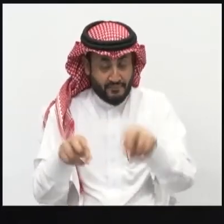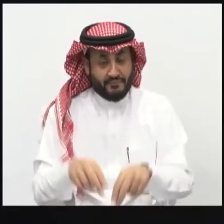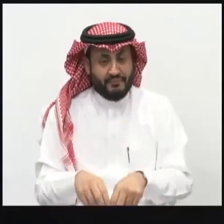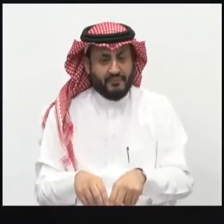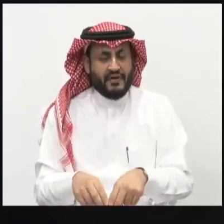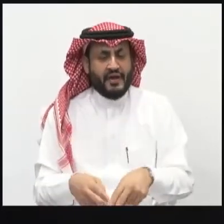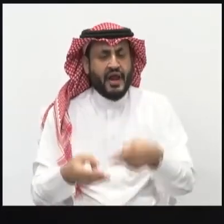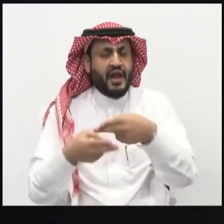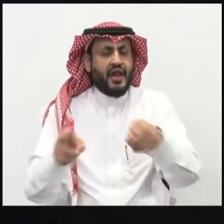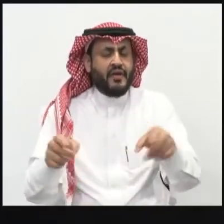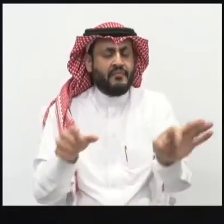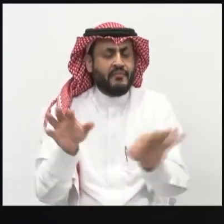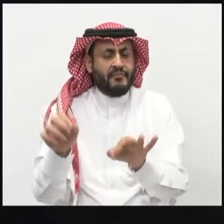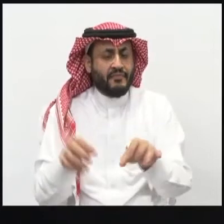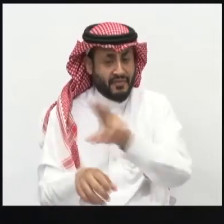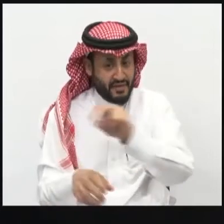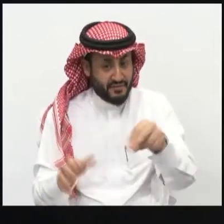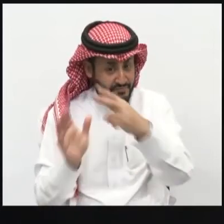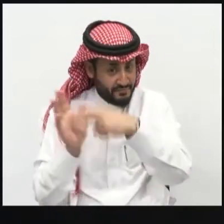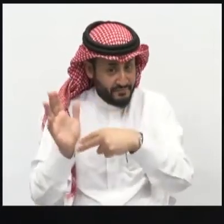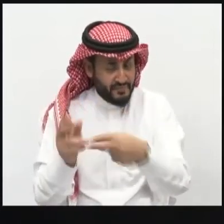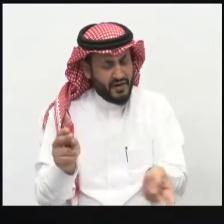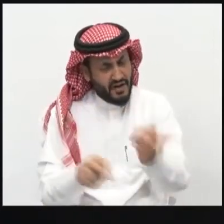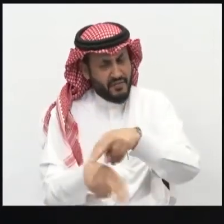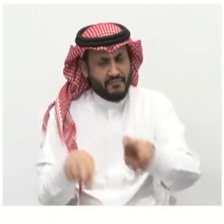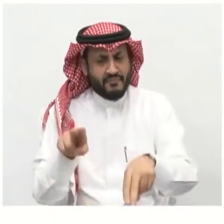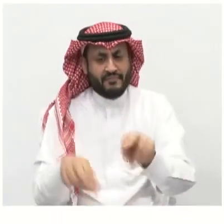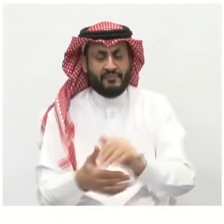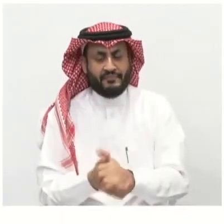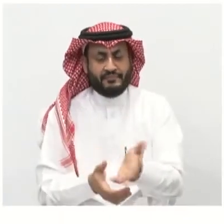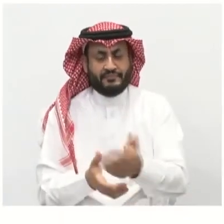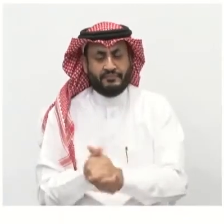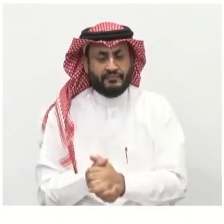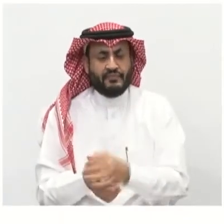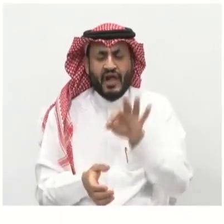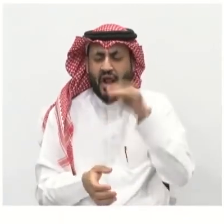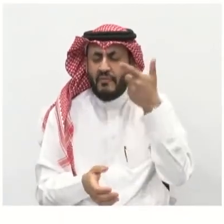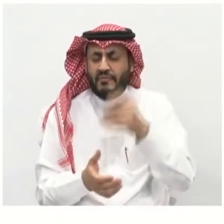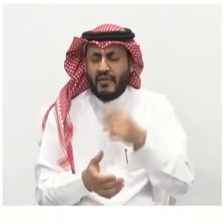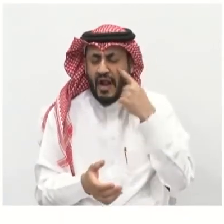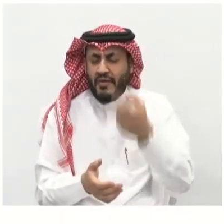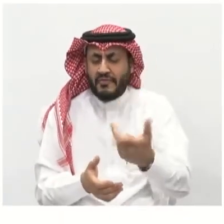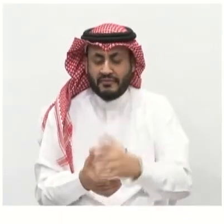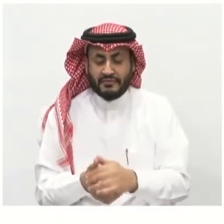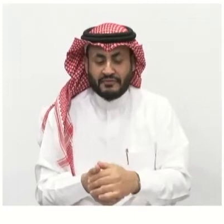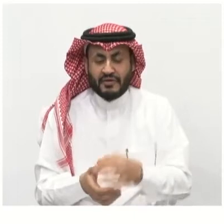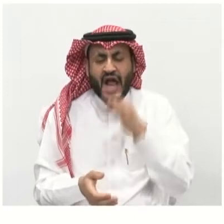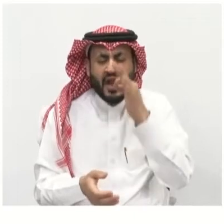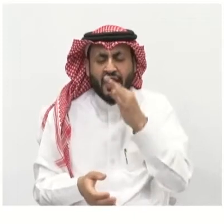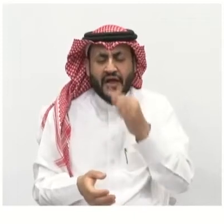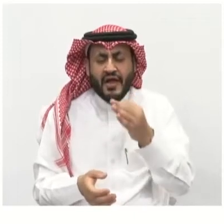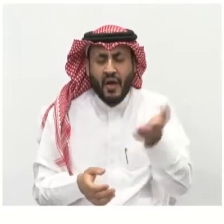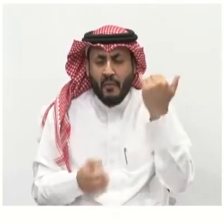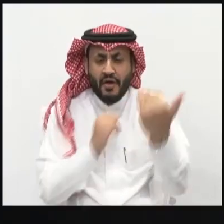of information. The same text, but we're looking for something different. What are we going to look for the sounds that we learned